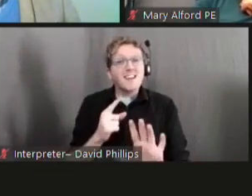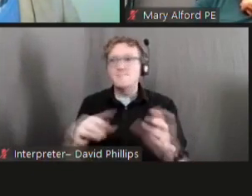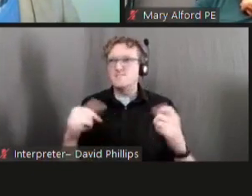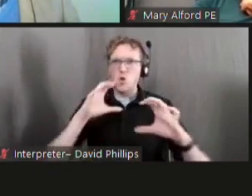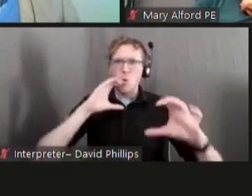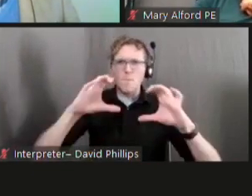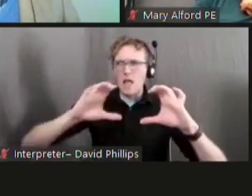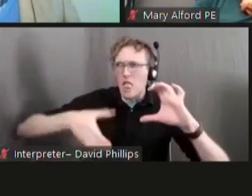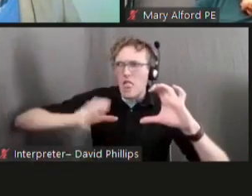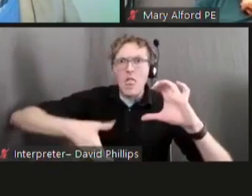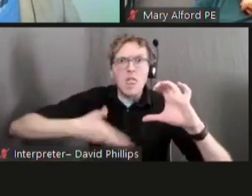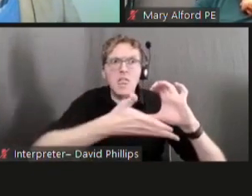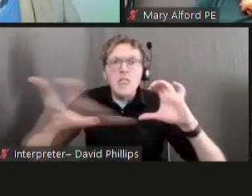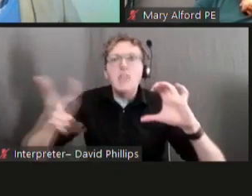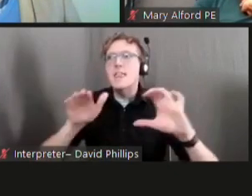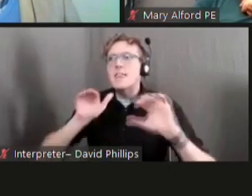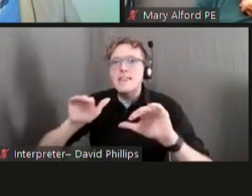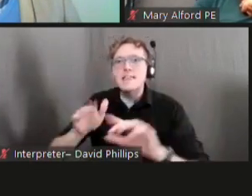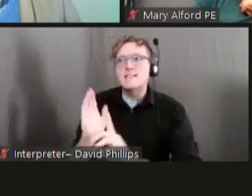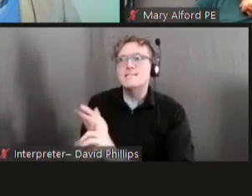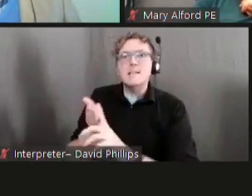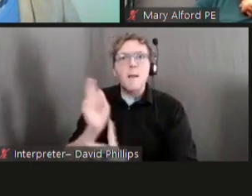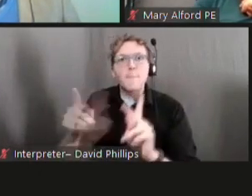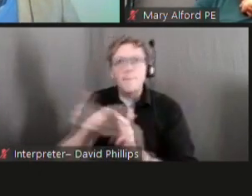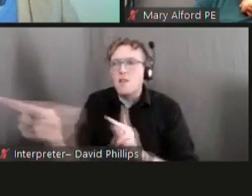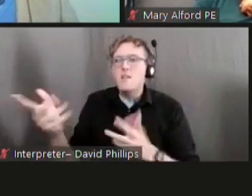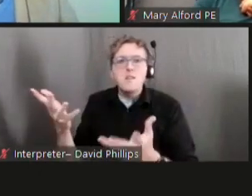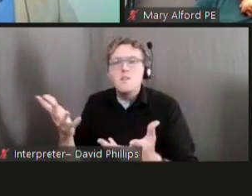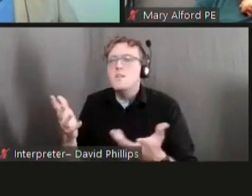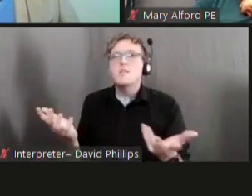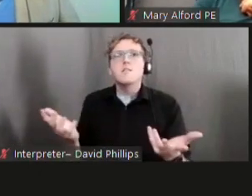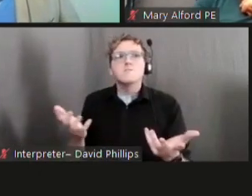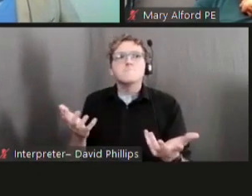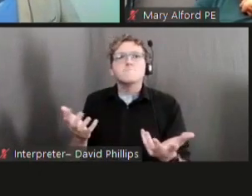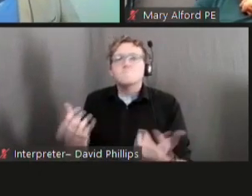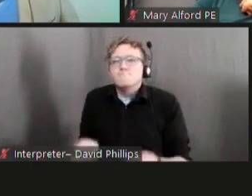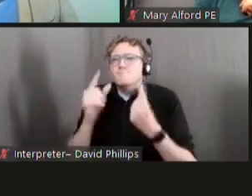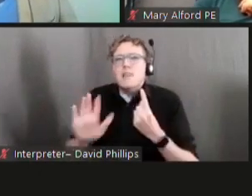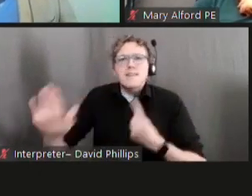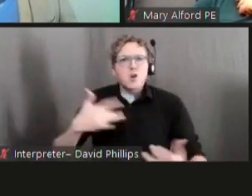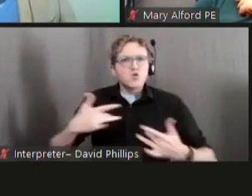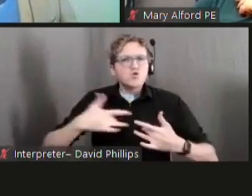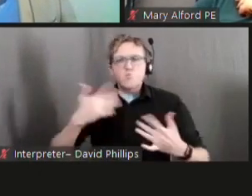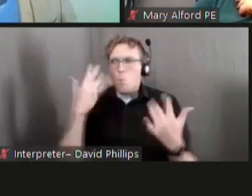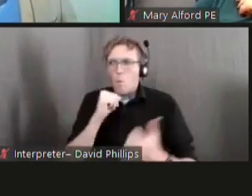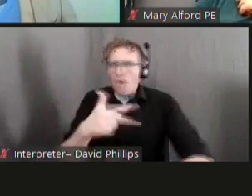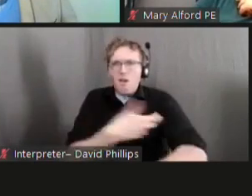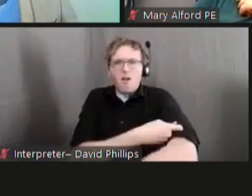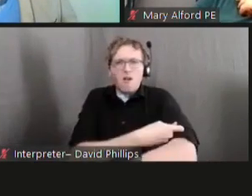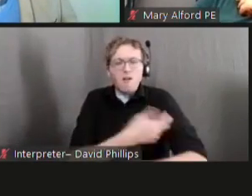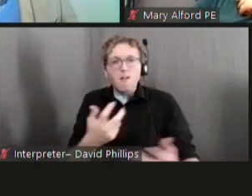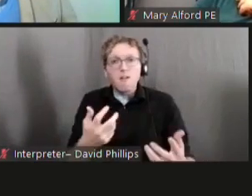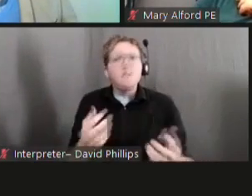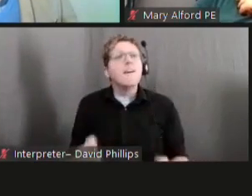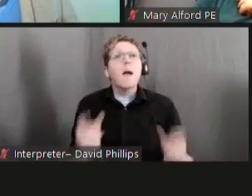able to communicate to folks to really understand what their concerns are about getting the vaccine. Again, much is said about those that are kind of take